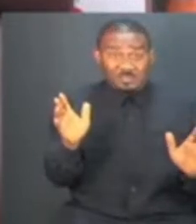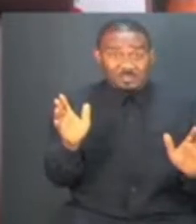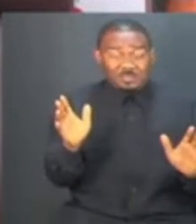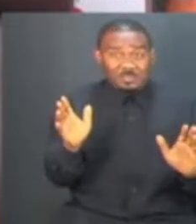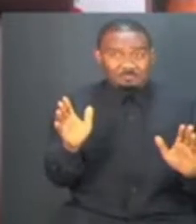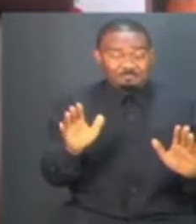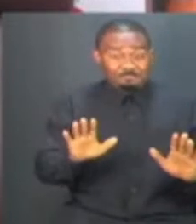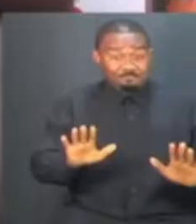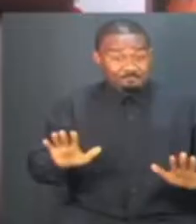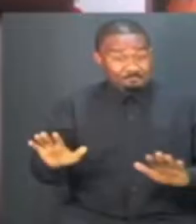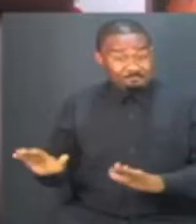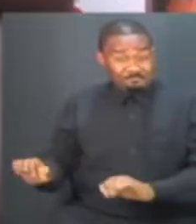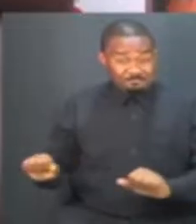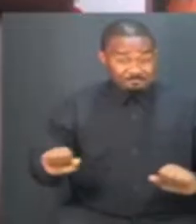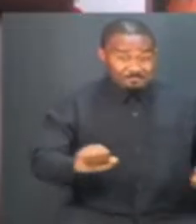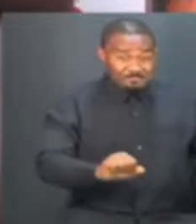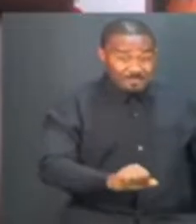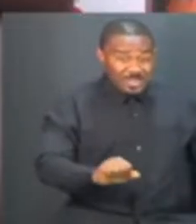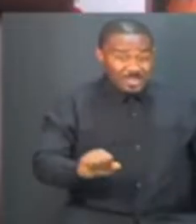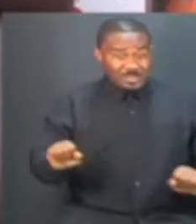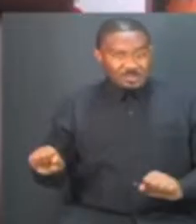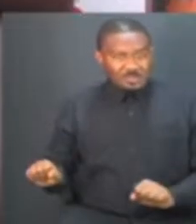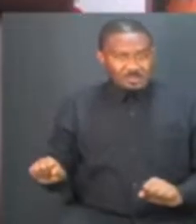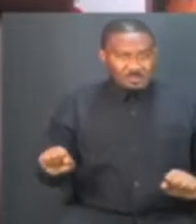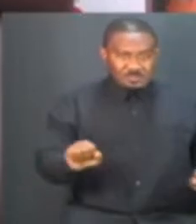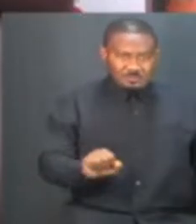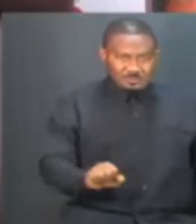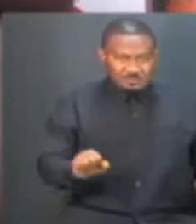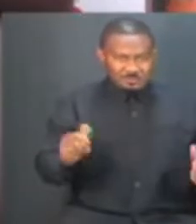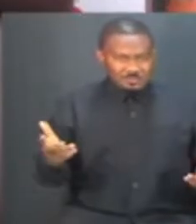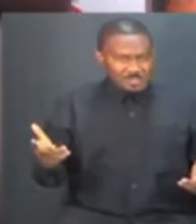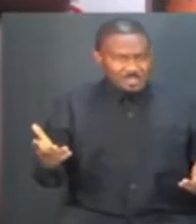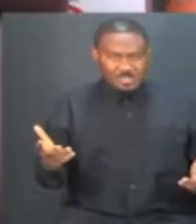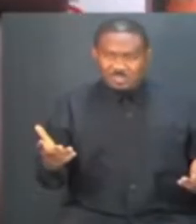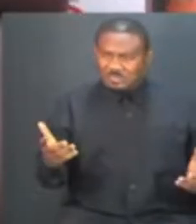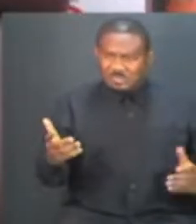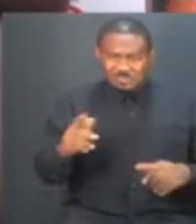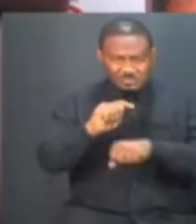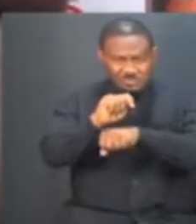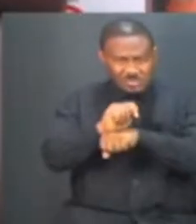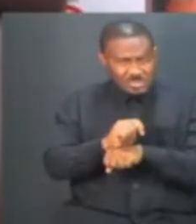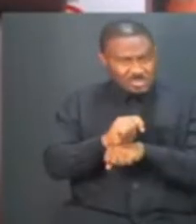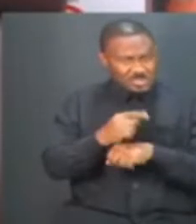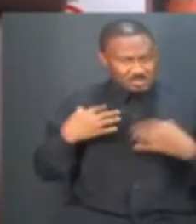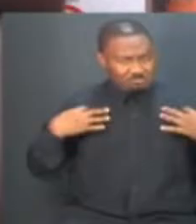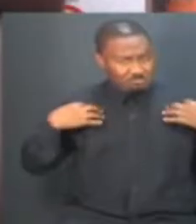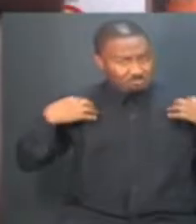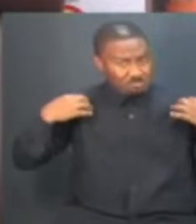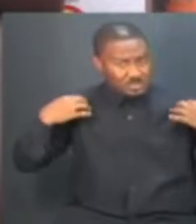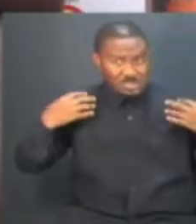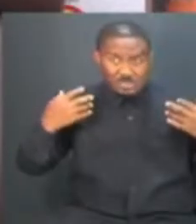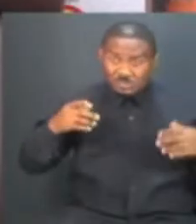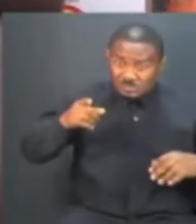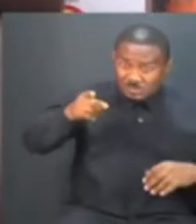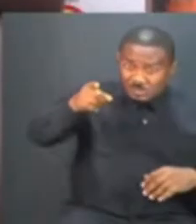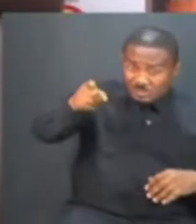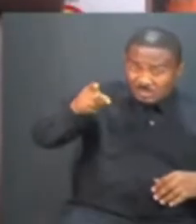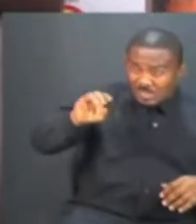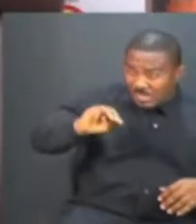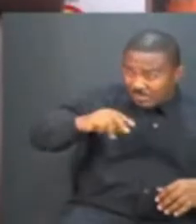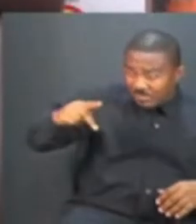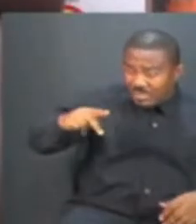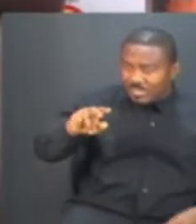wear. And if you want to wear it, you have to wear it properly. Look at how the Member of Parliament for Nalelgo Gambaga,